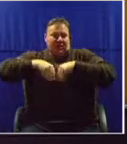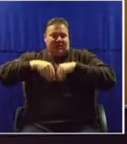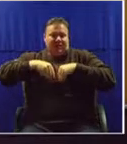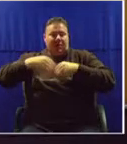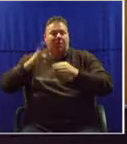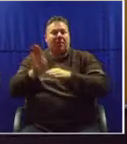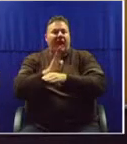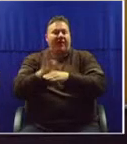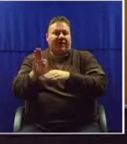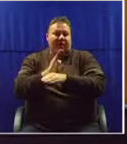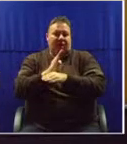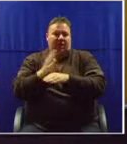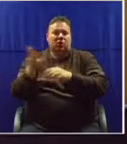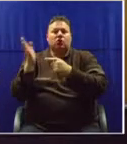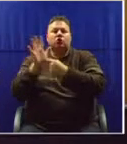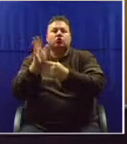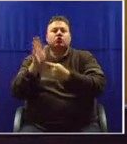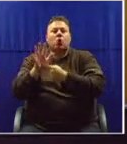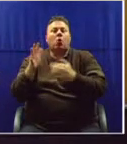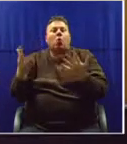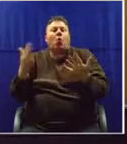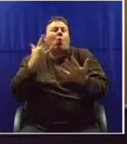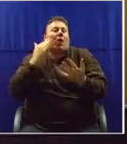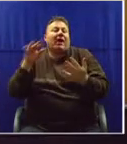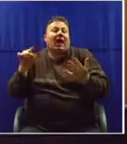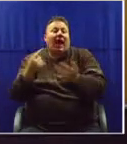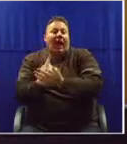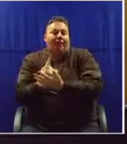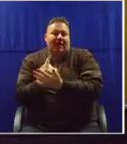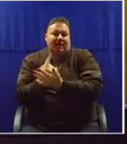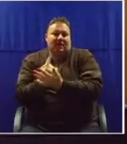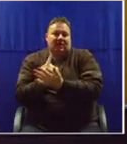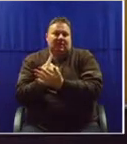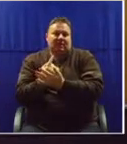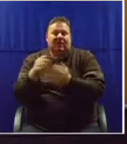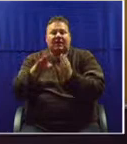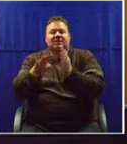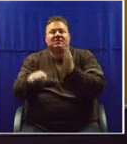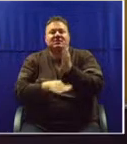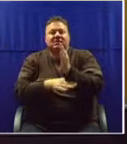immediately when the alleged breach of conduct occurs. And that is rule sub 2.